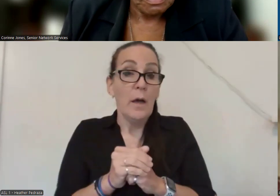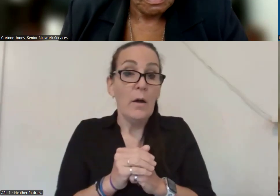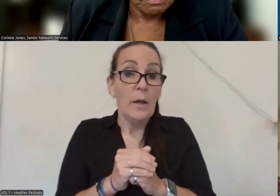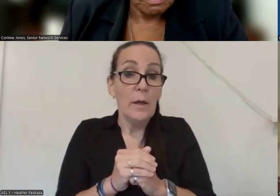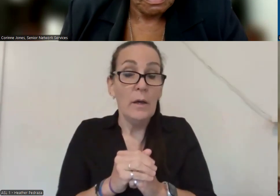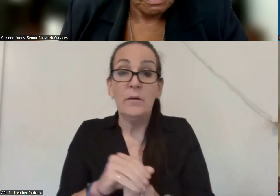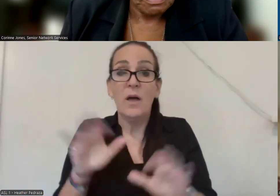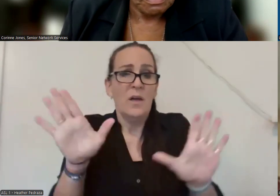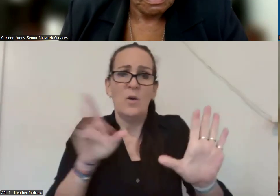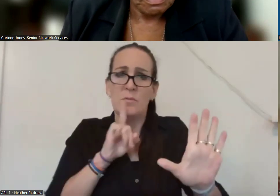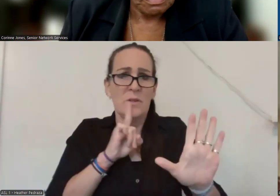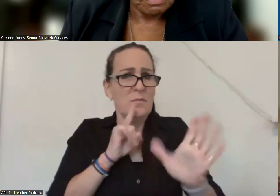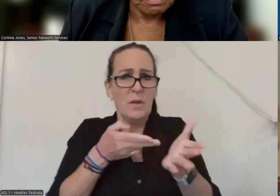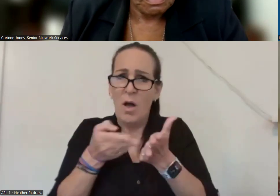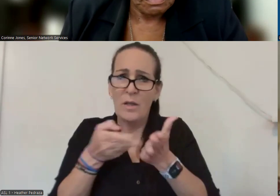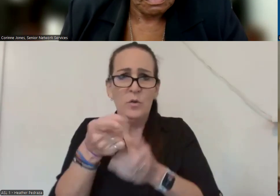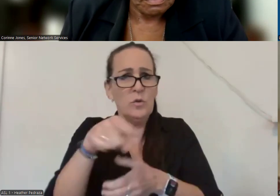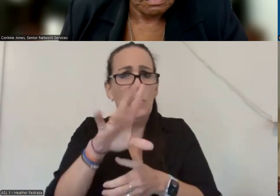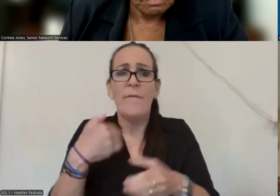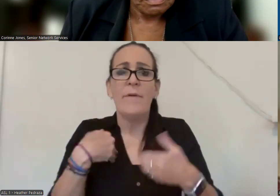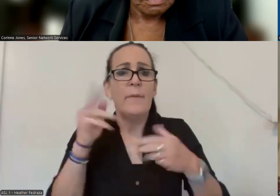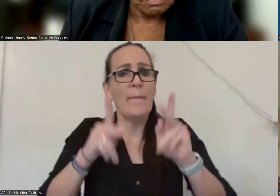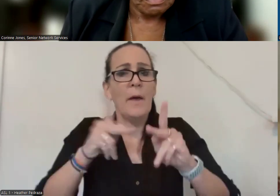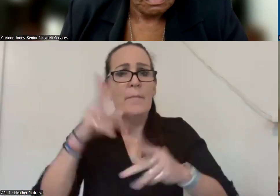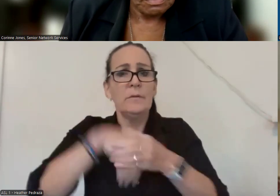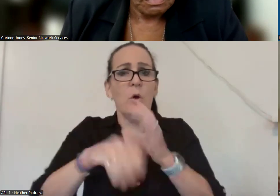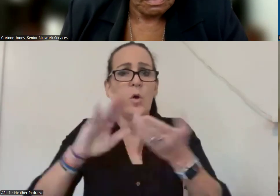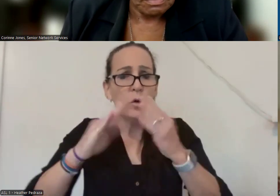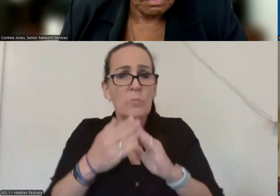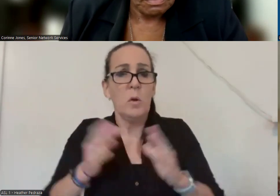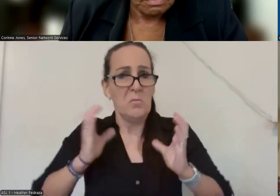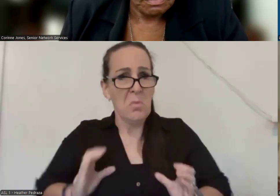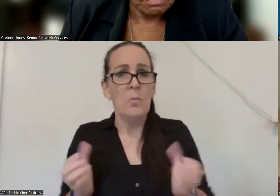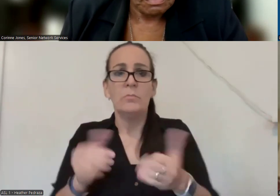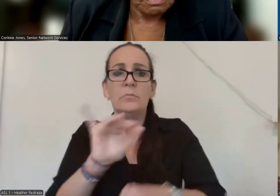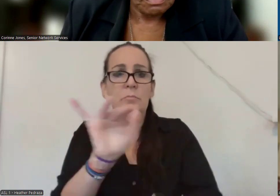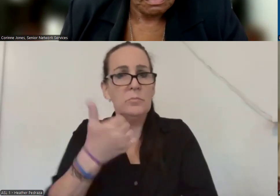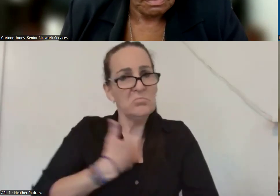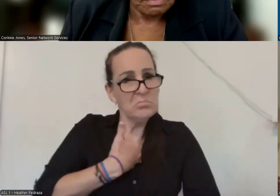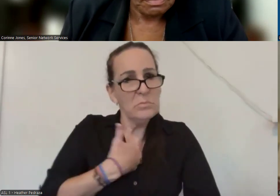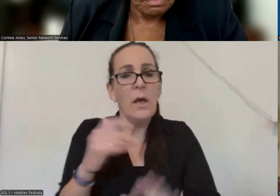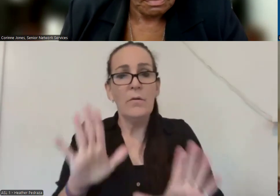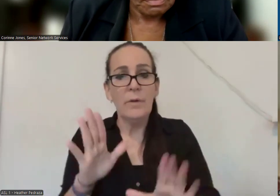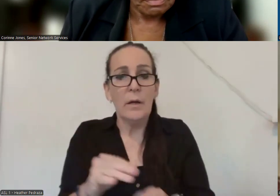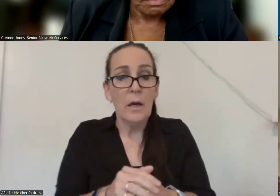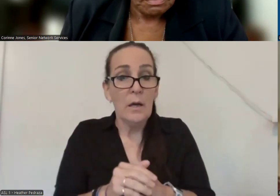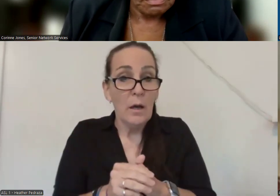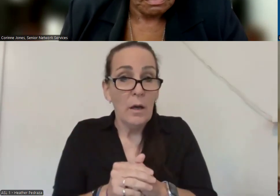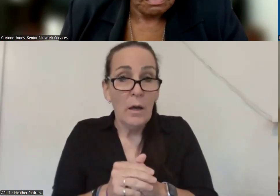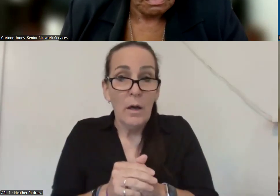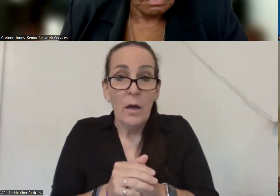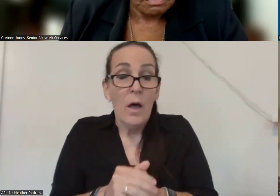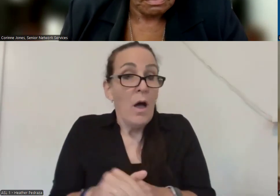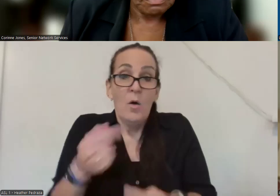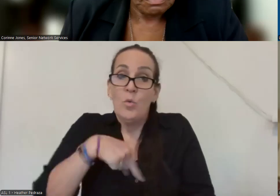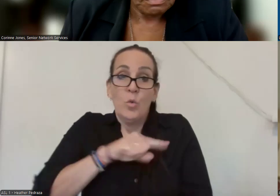have people within your community. You have consumers like myself that is very knowledgeable